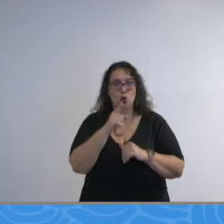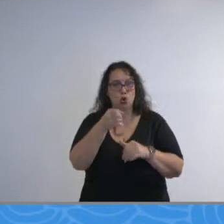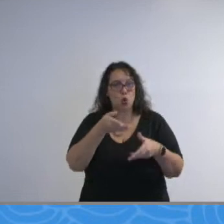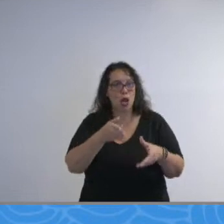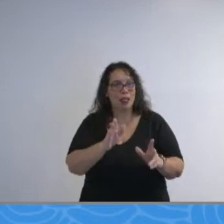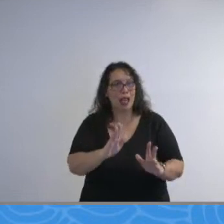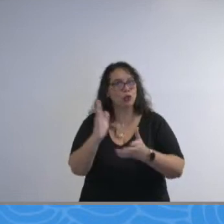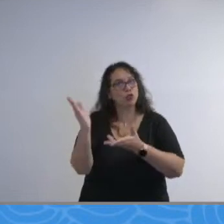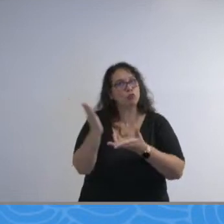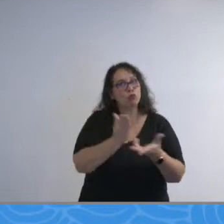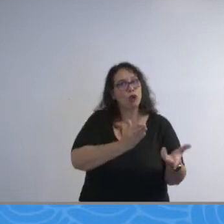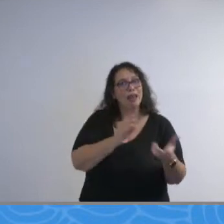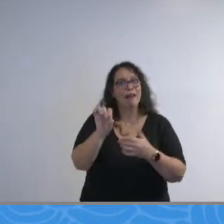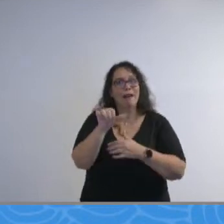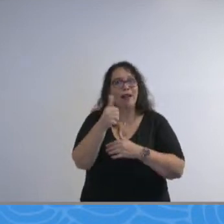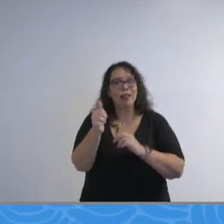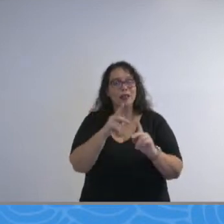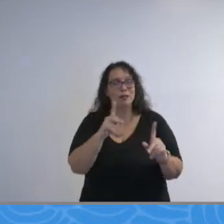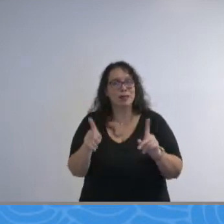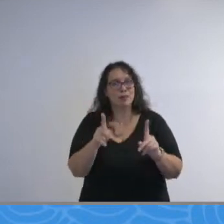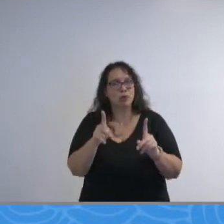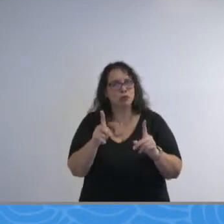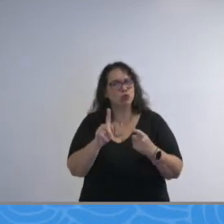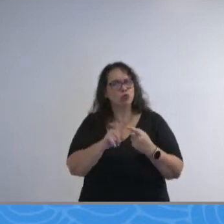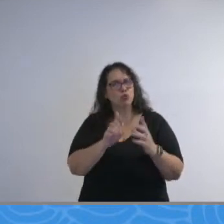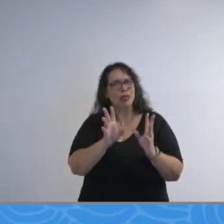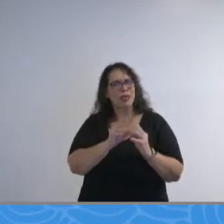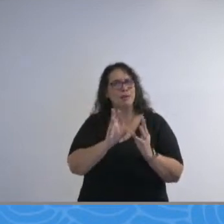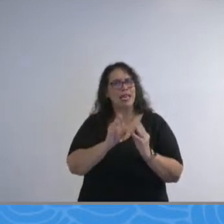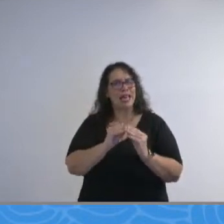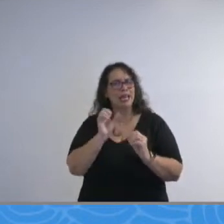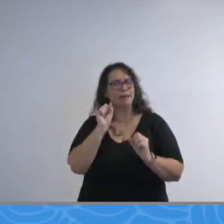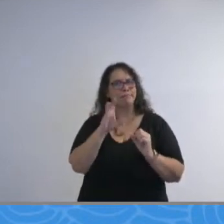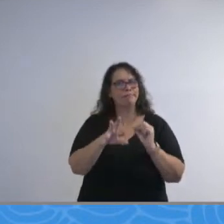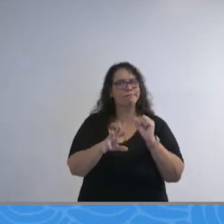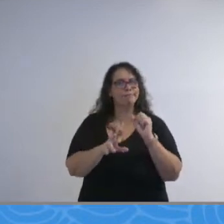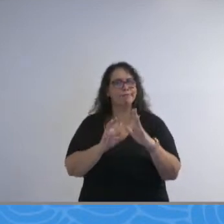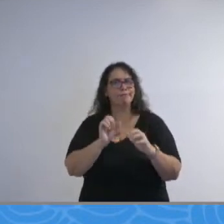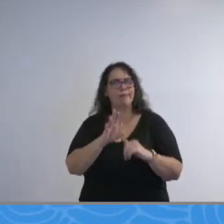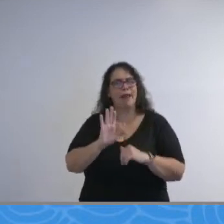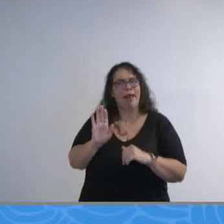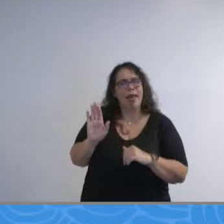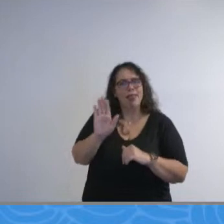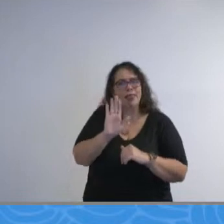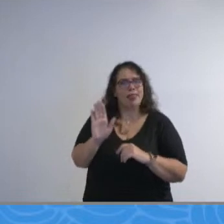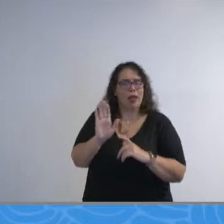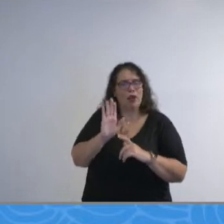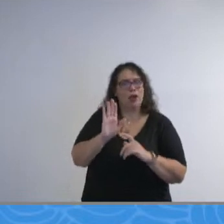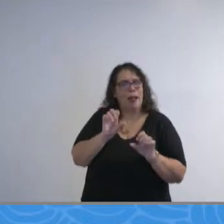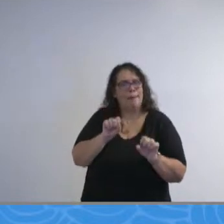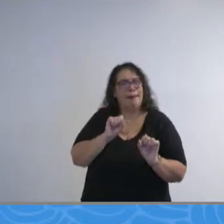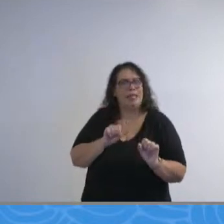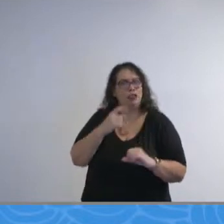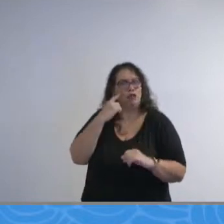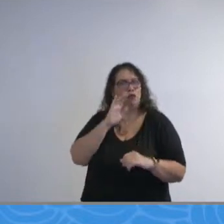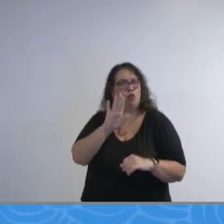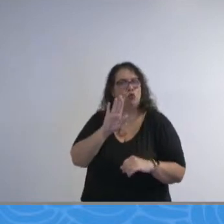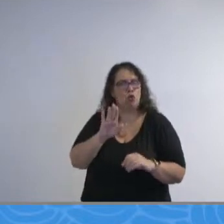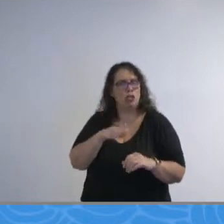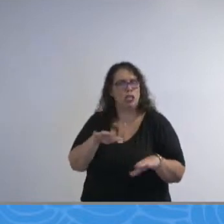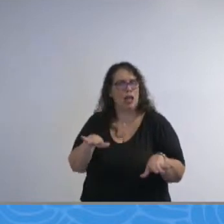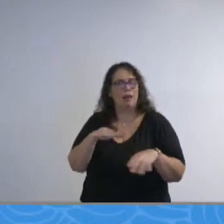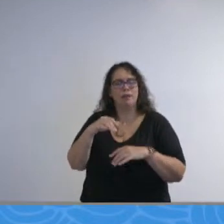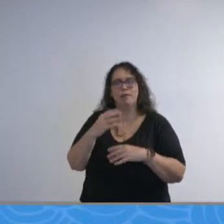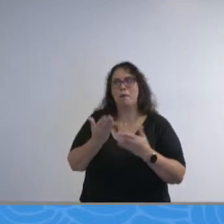bring others who know your child and who can give input on his or her abilities. So if there's